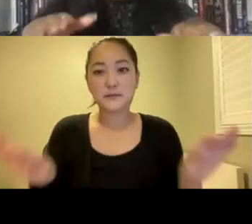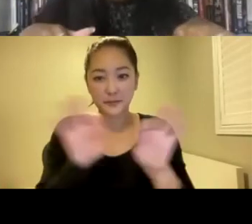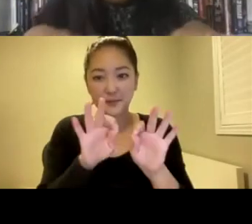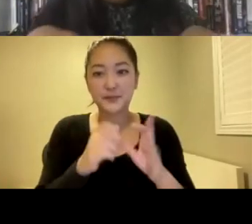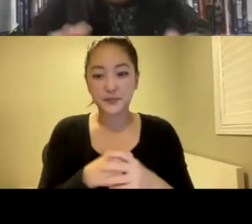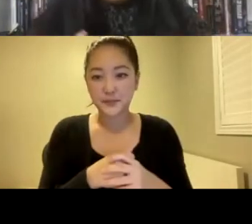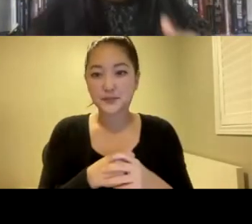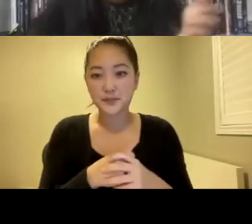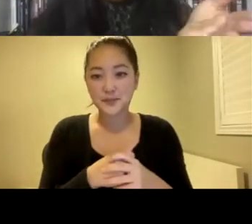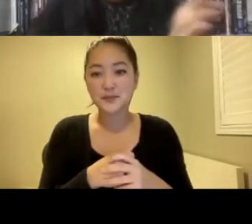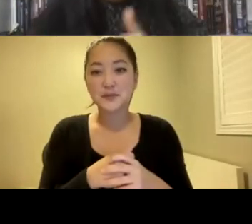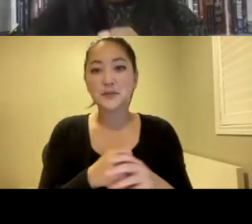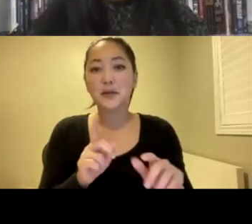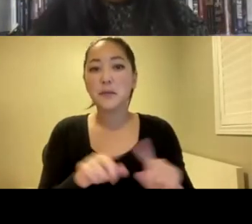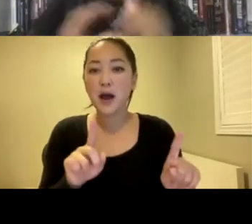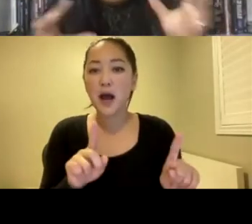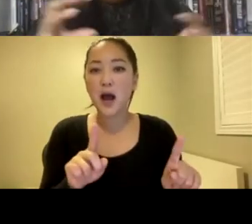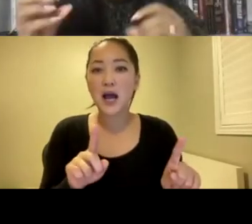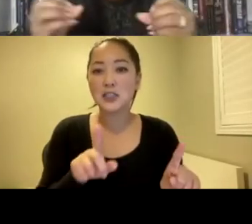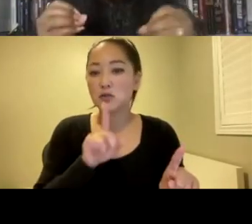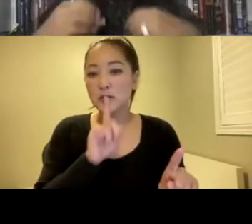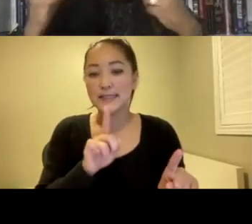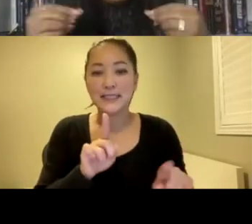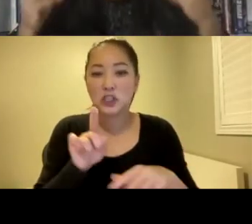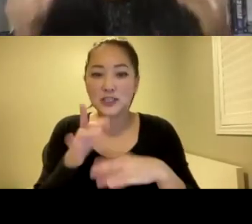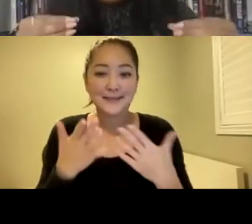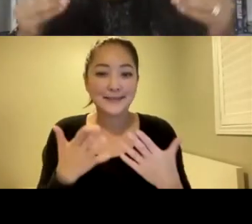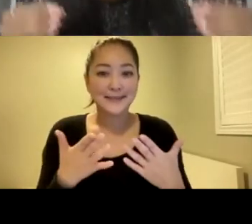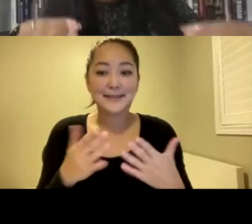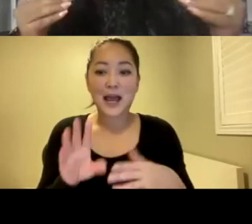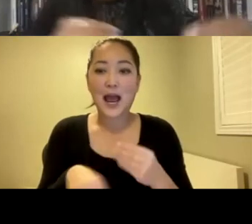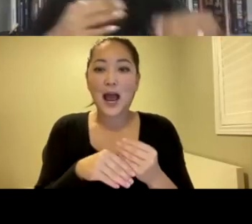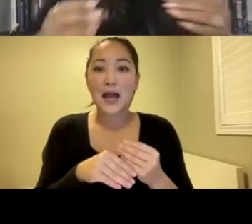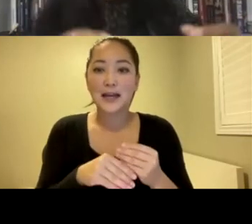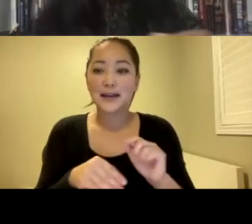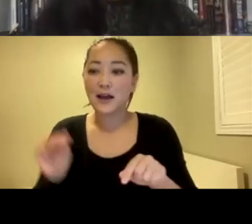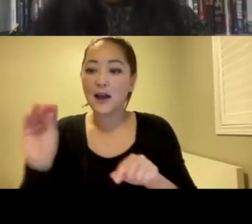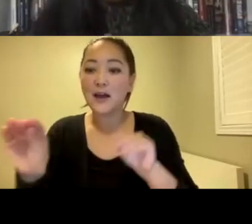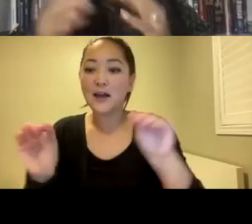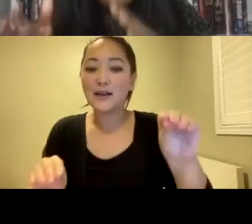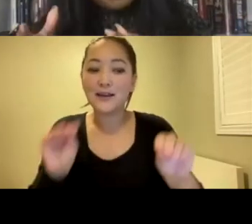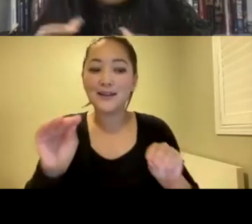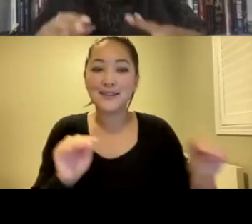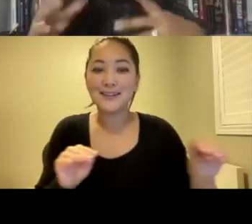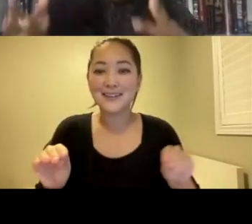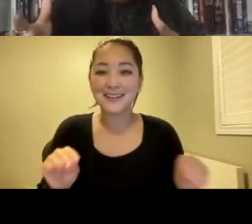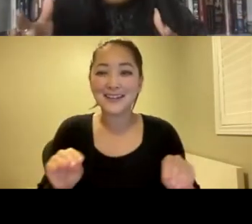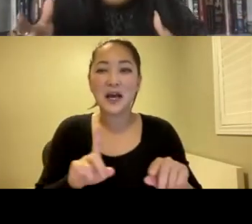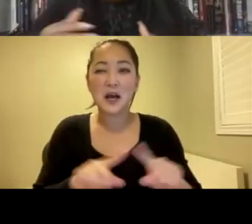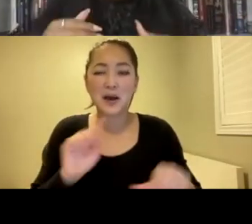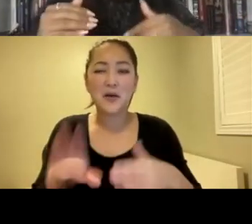going to be placed in subtly, like kind of how you're saying, Anne-Marie, like, you know, there's going to be a lot of thought through of like the different rooms that we